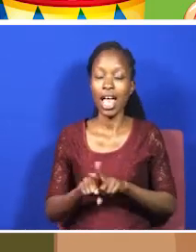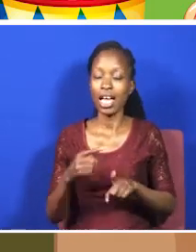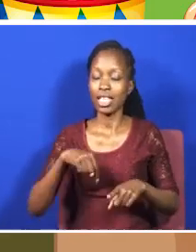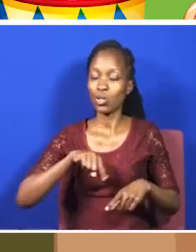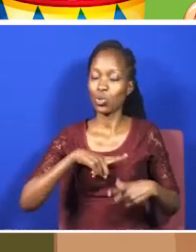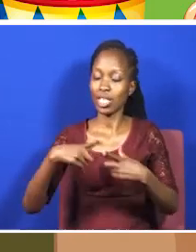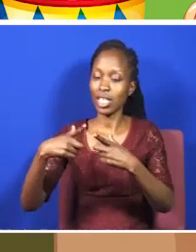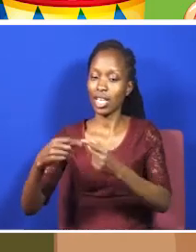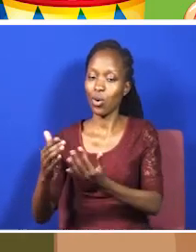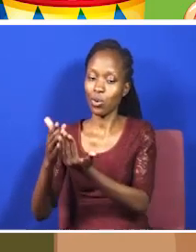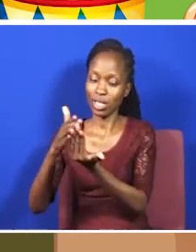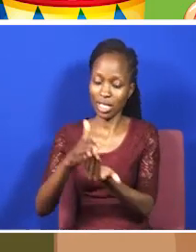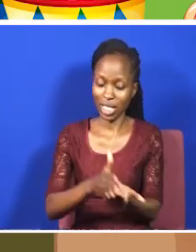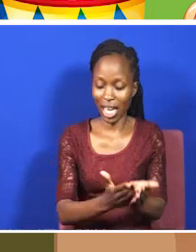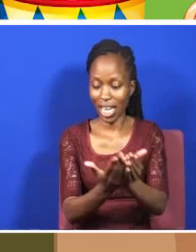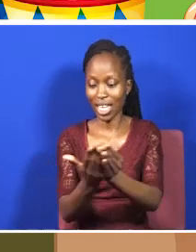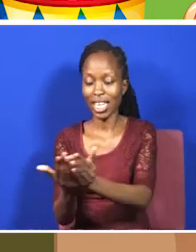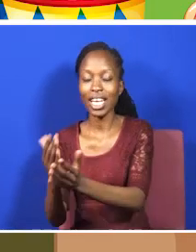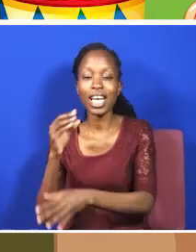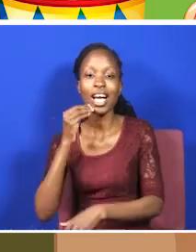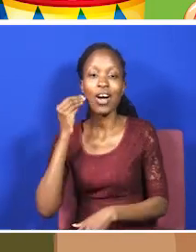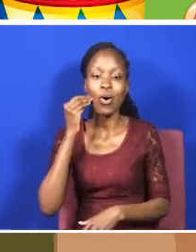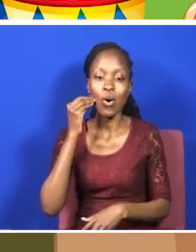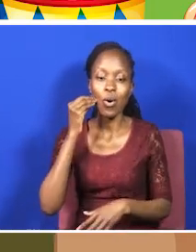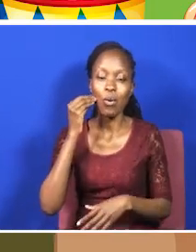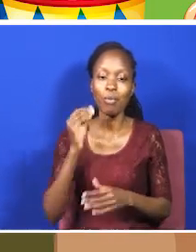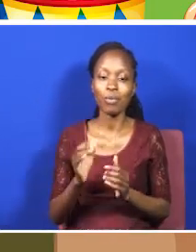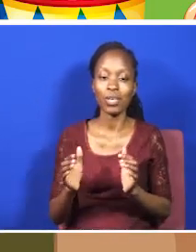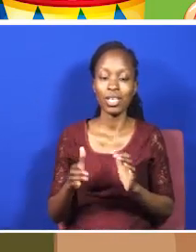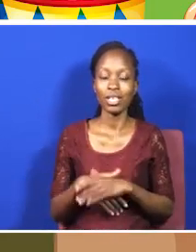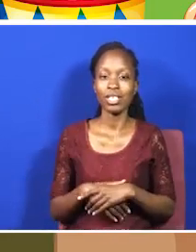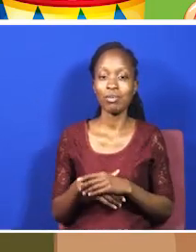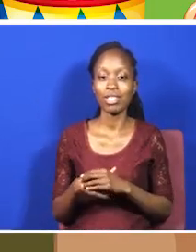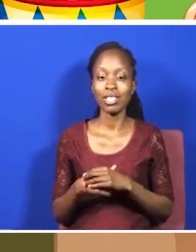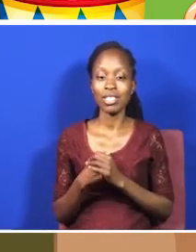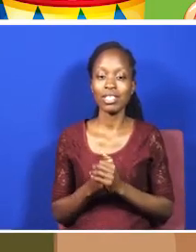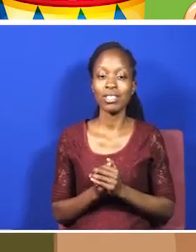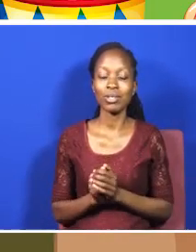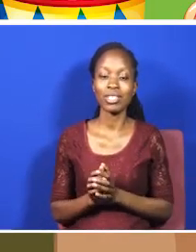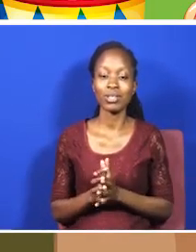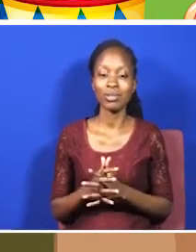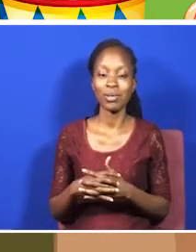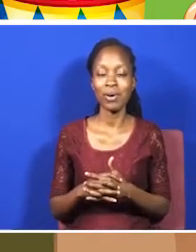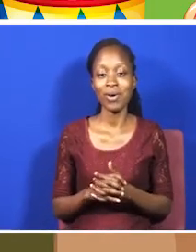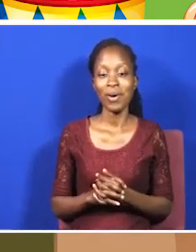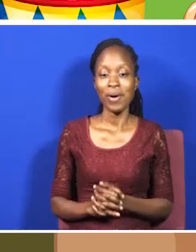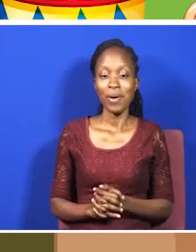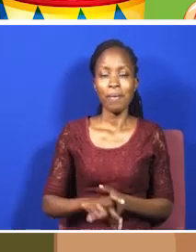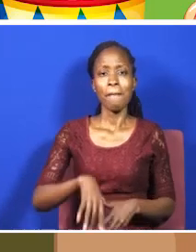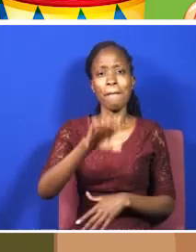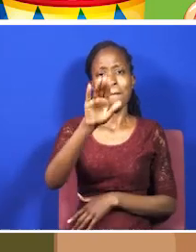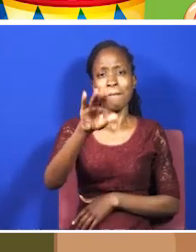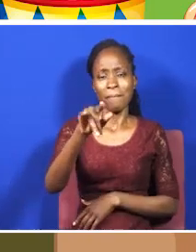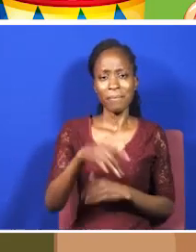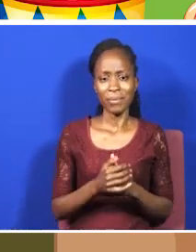heart, I can smile at the storm. As we go sailing